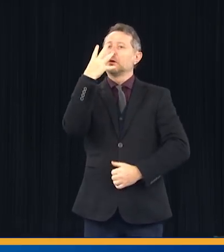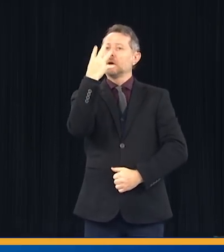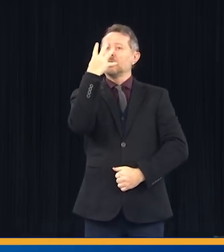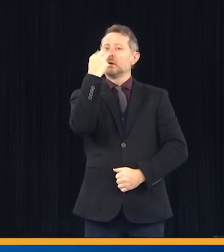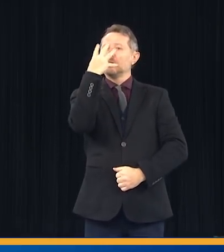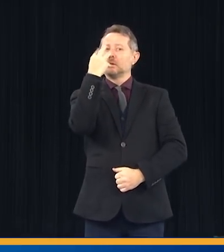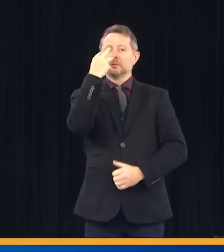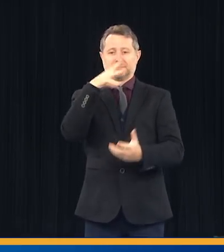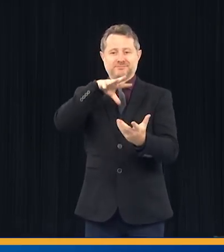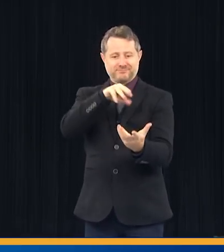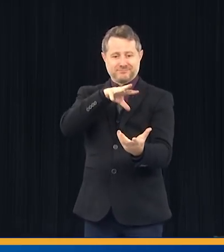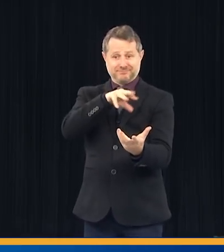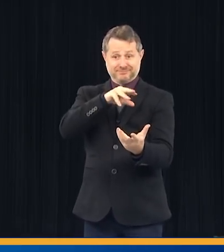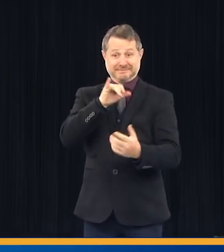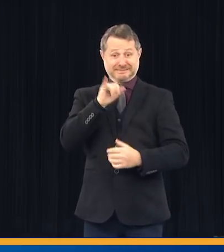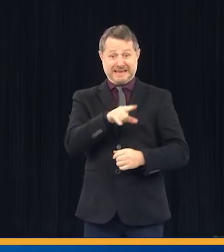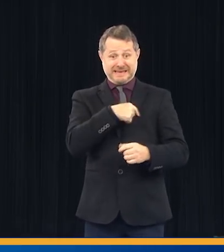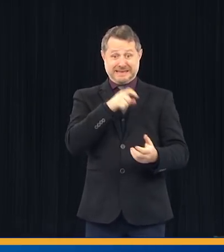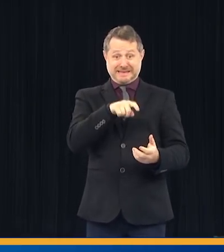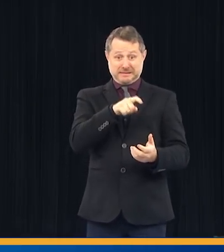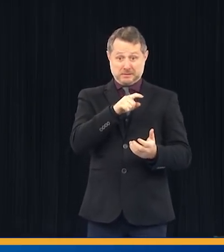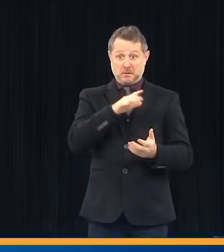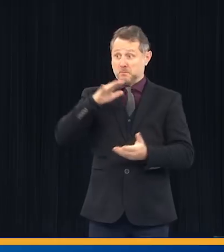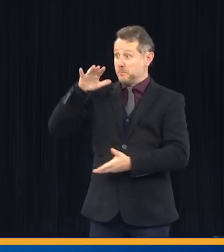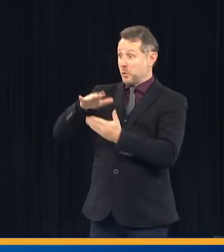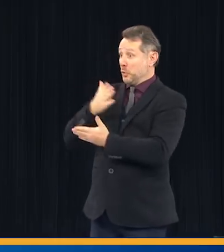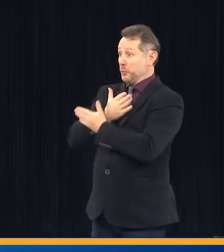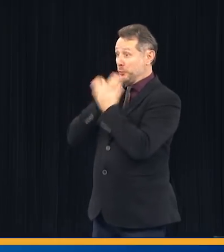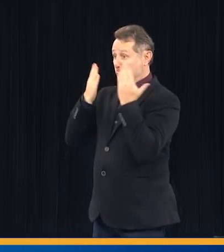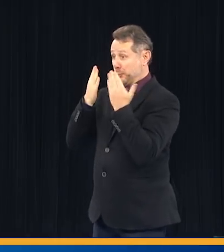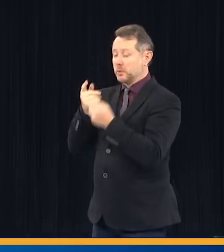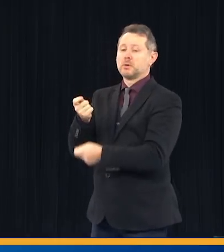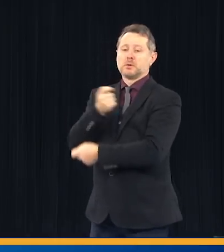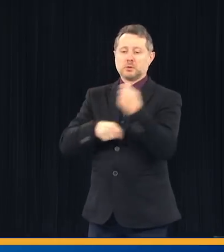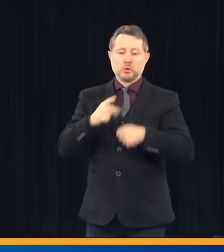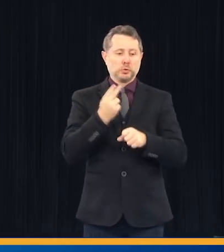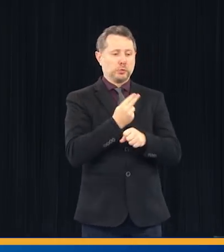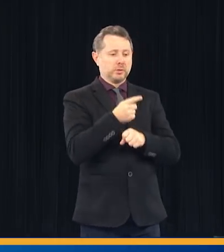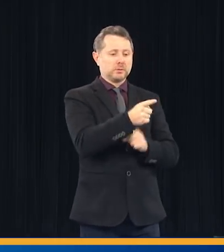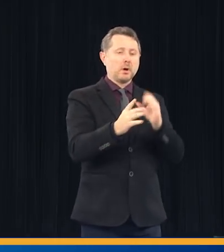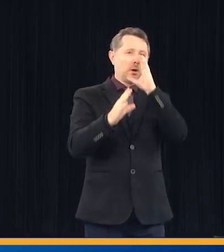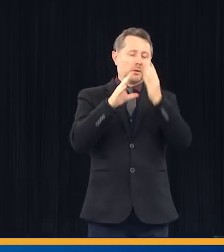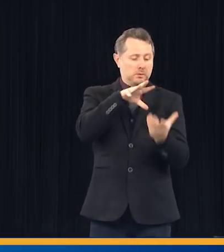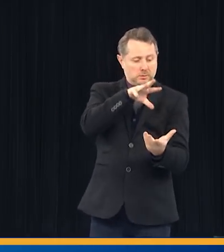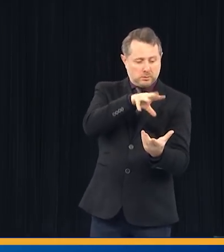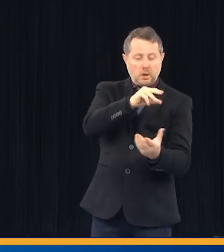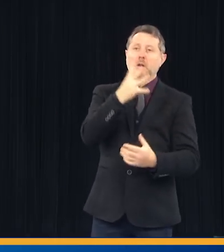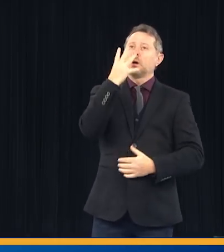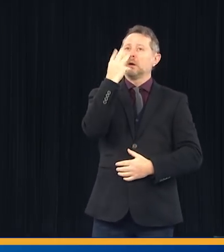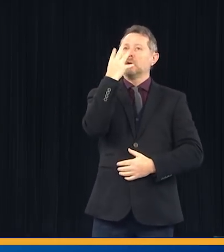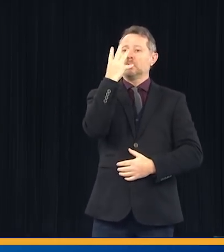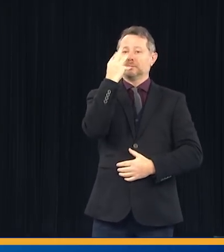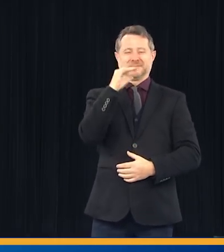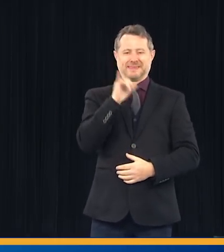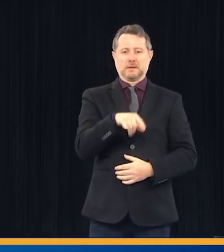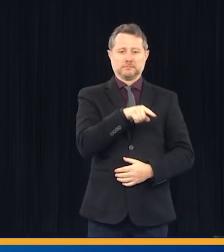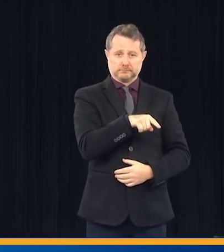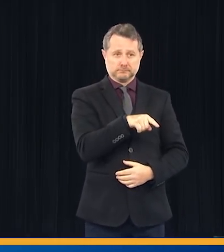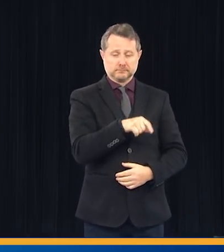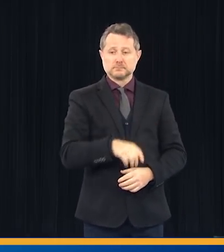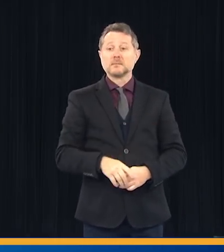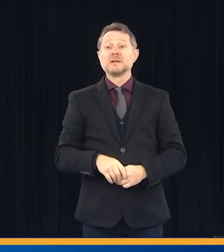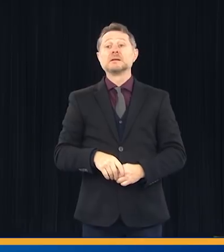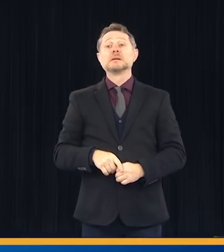needs a ventilator and you don't have a ventilator. The way this works is it's basically a